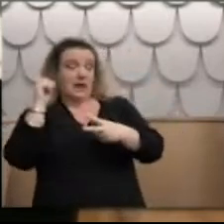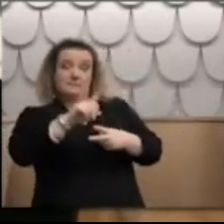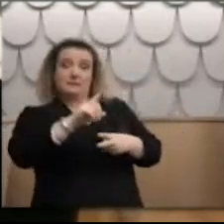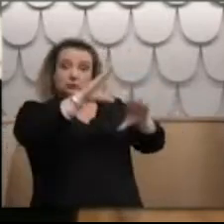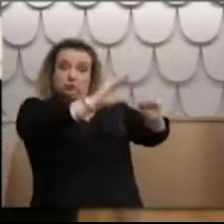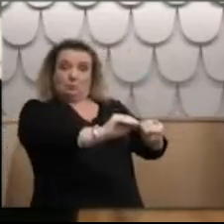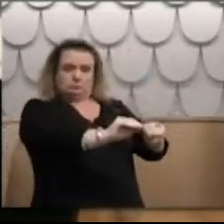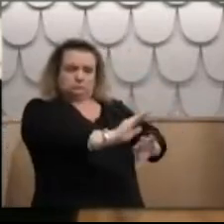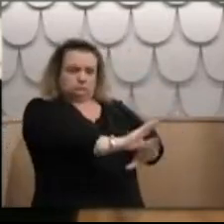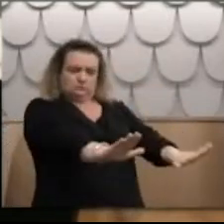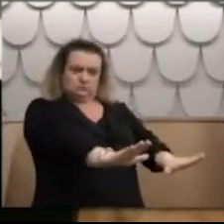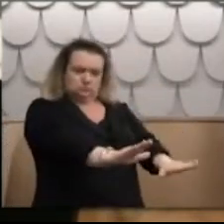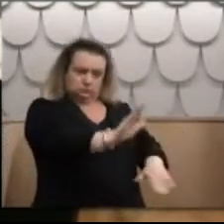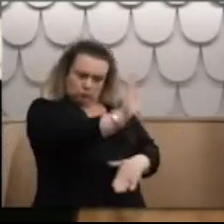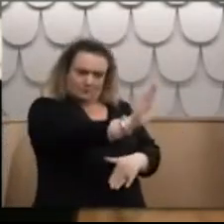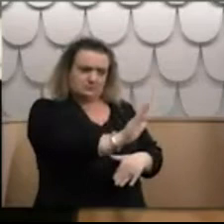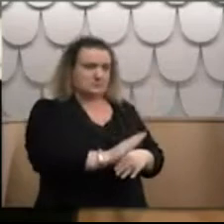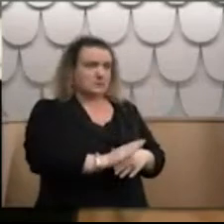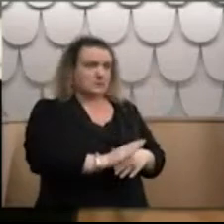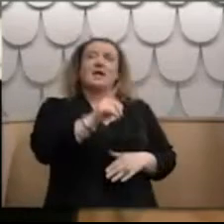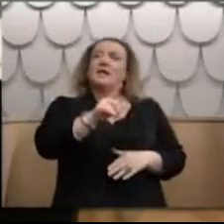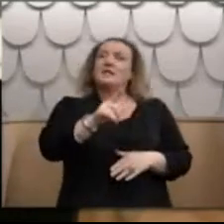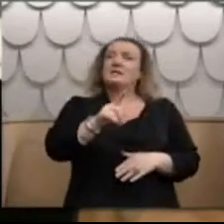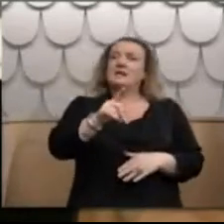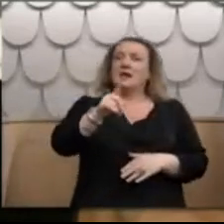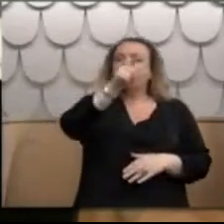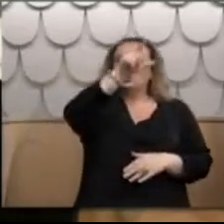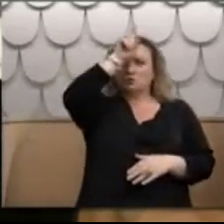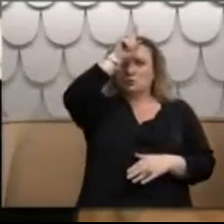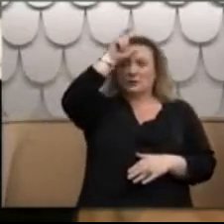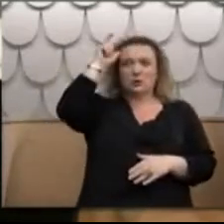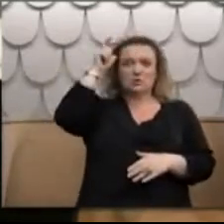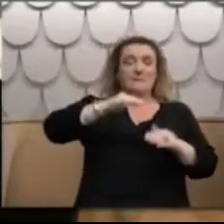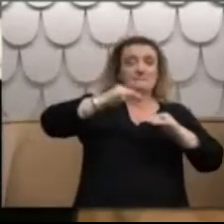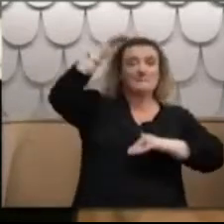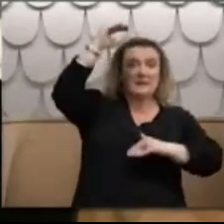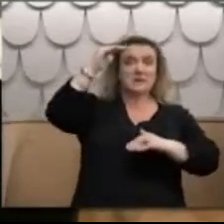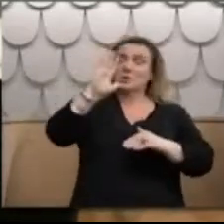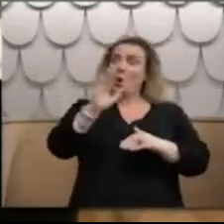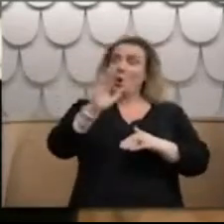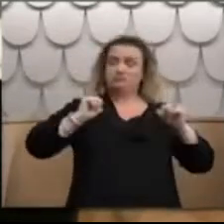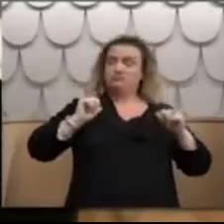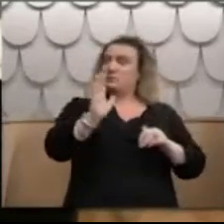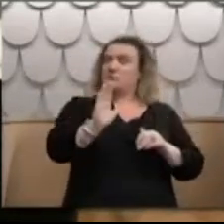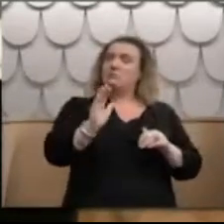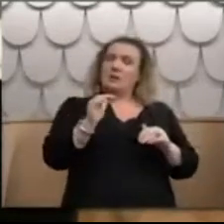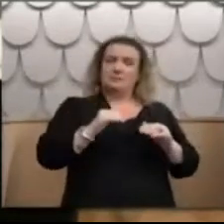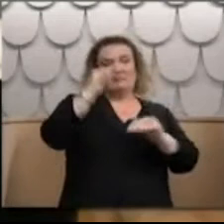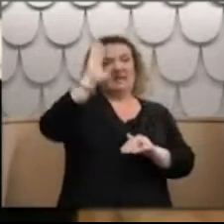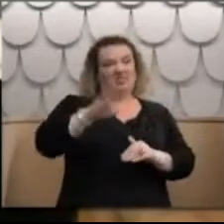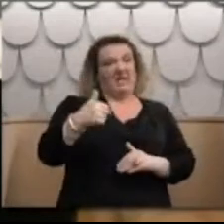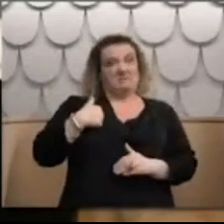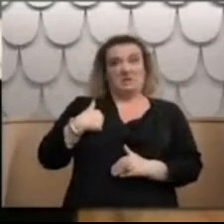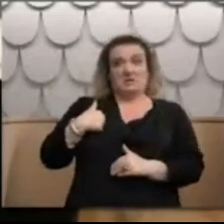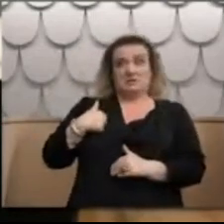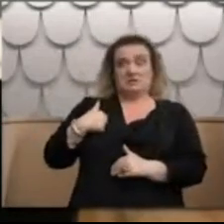and stop him. He wasn't a big man, but he was much bigger than us boys, and the authority he had made him